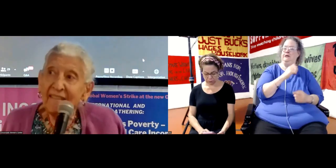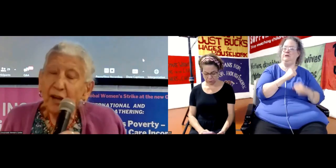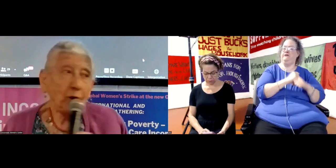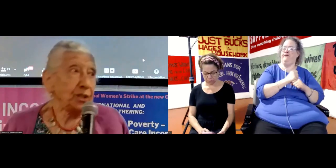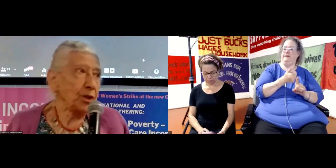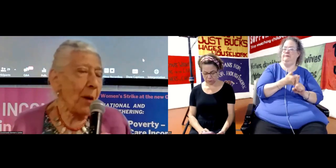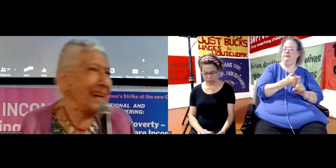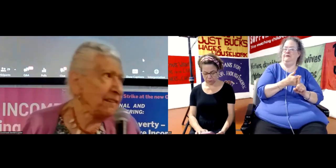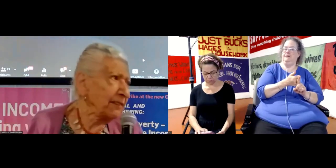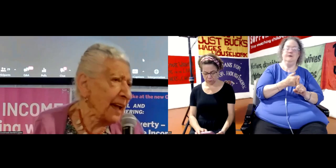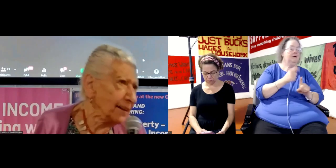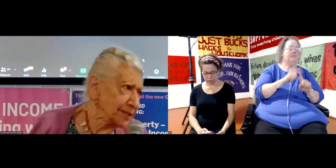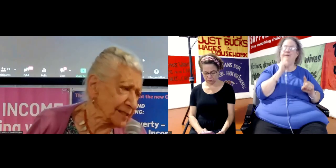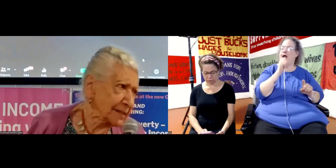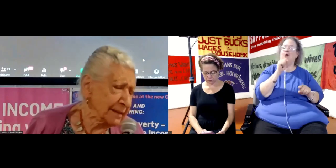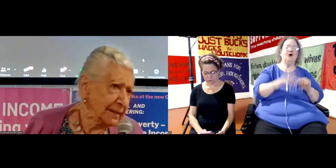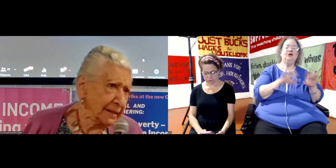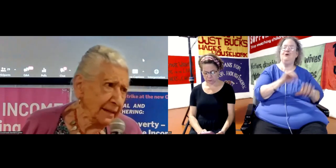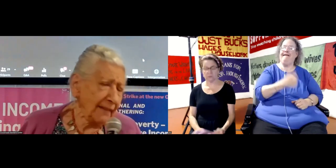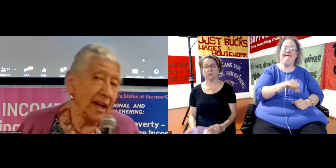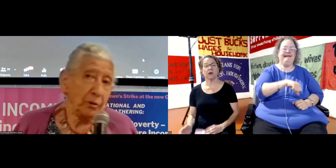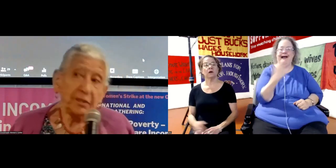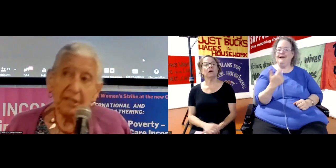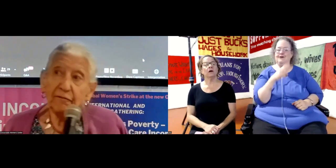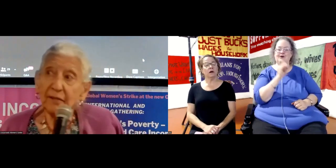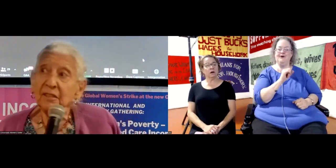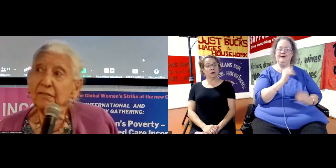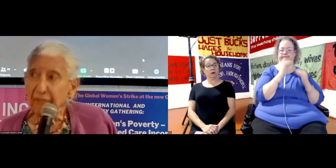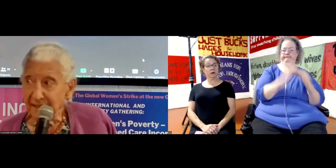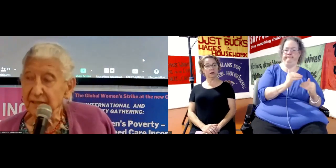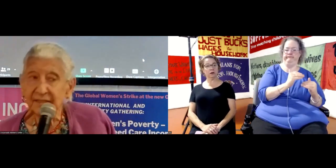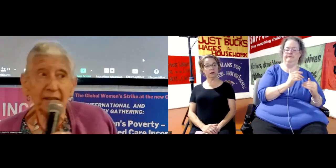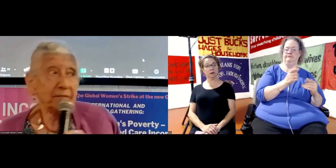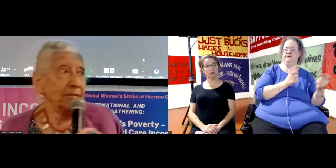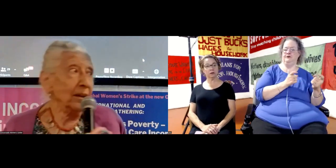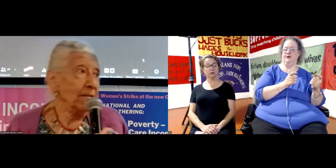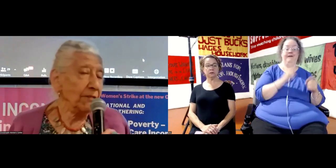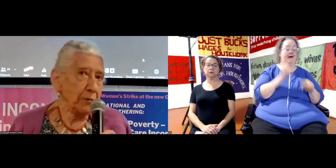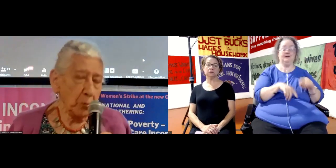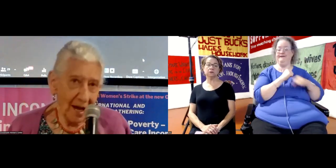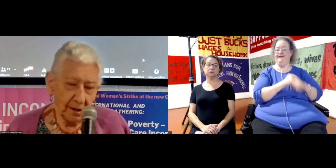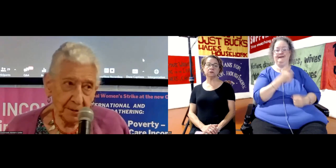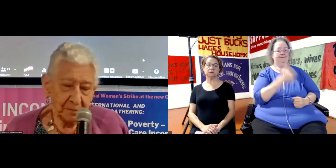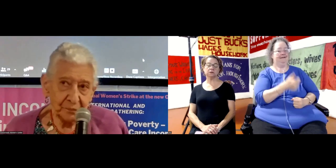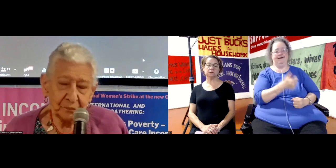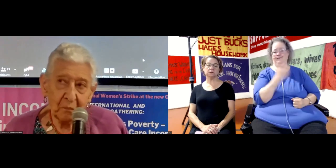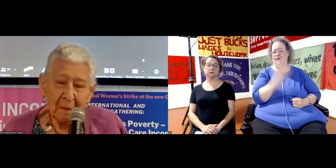themselves, they couldn't do anything else. And they couldn't even defend itself very